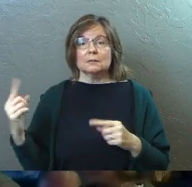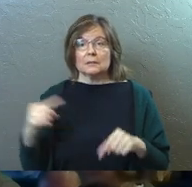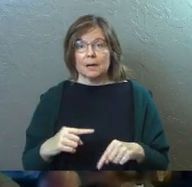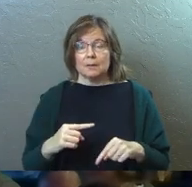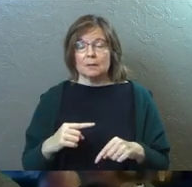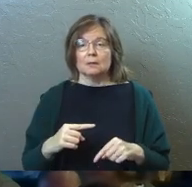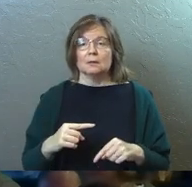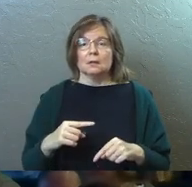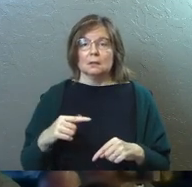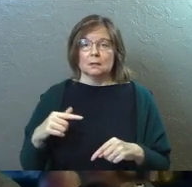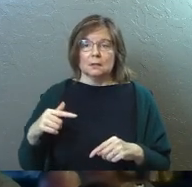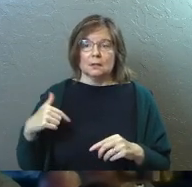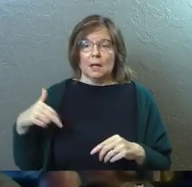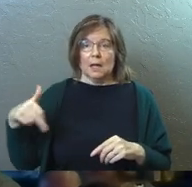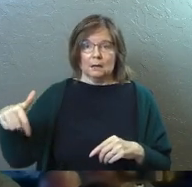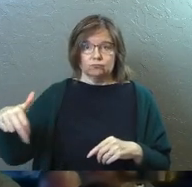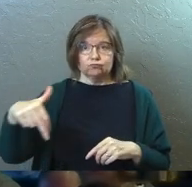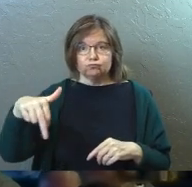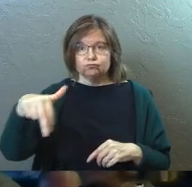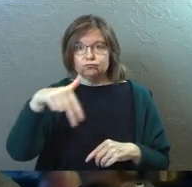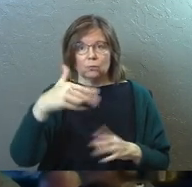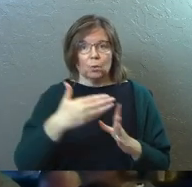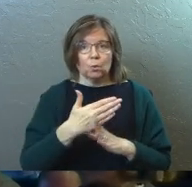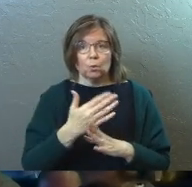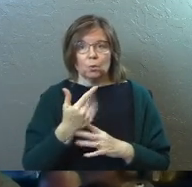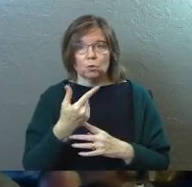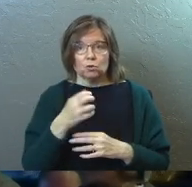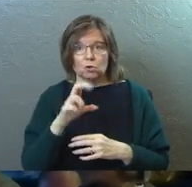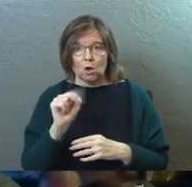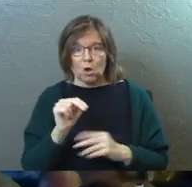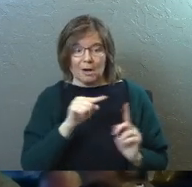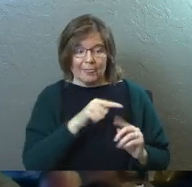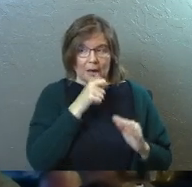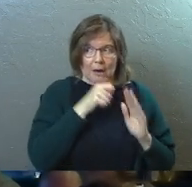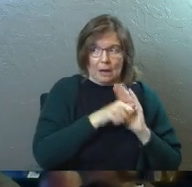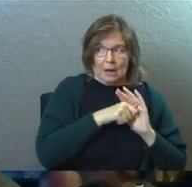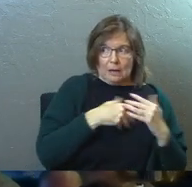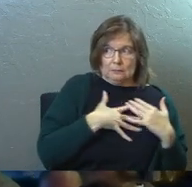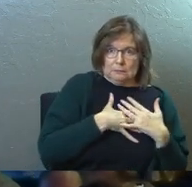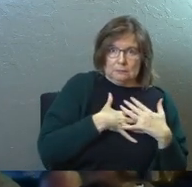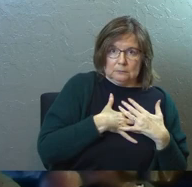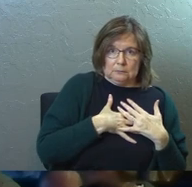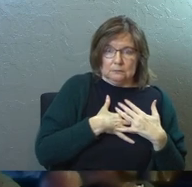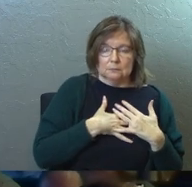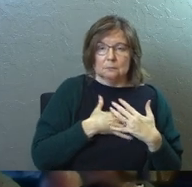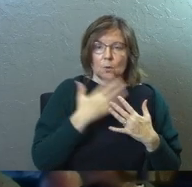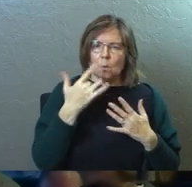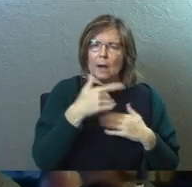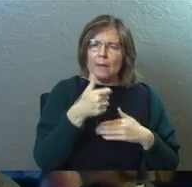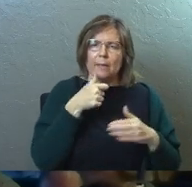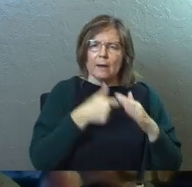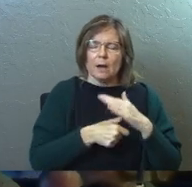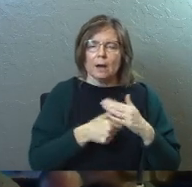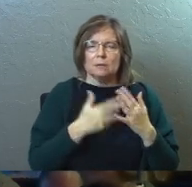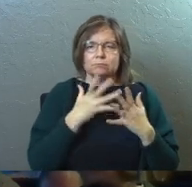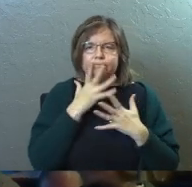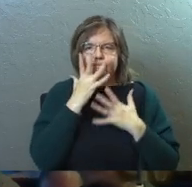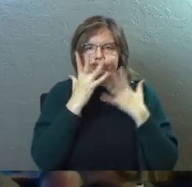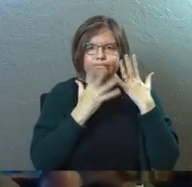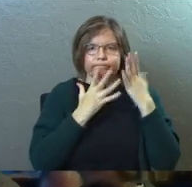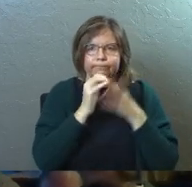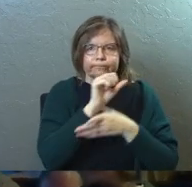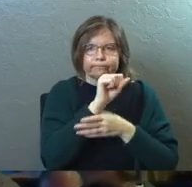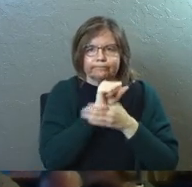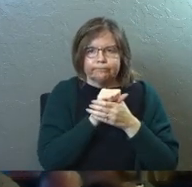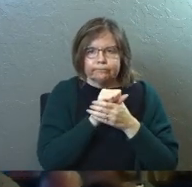coming and he's walking about in the garden and they're hiding from him. What's their hiding? Their hiding is their shame. Because this is what we